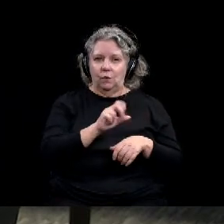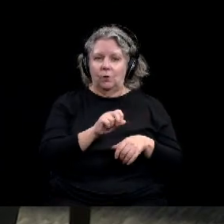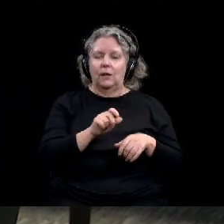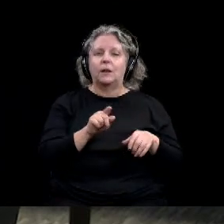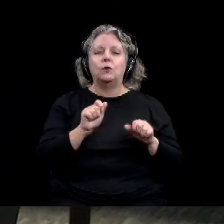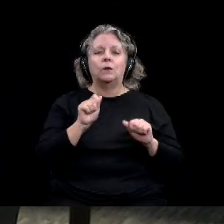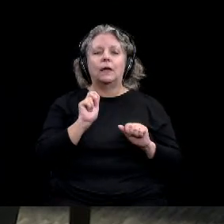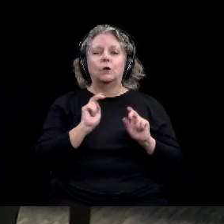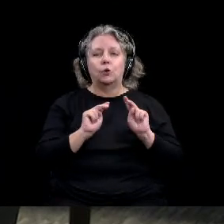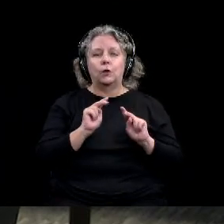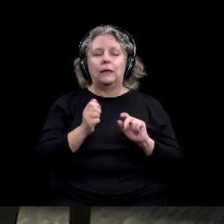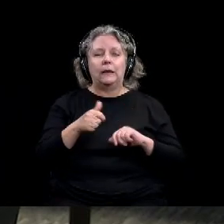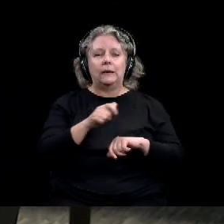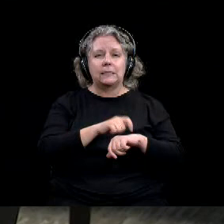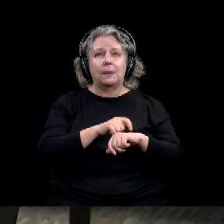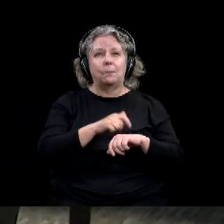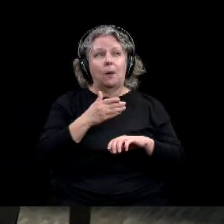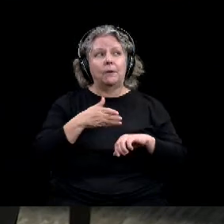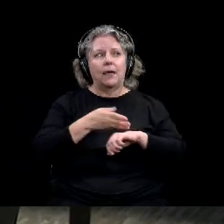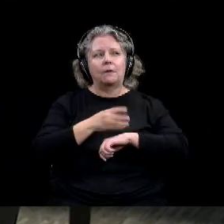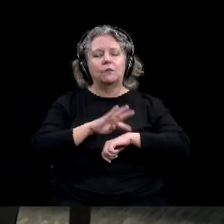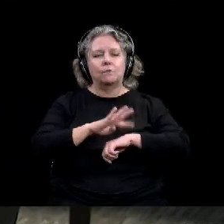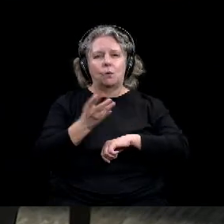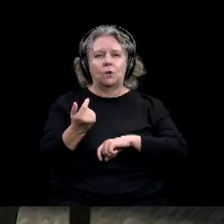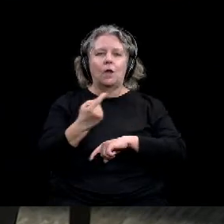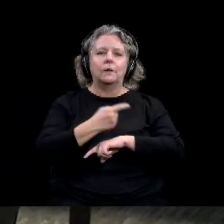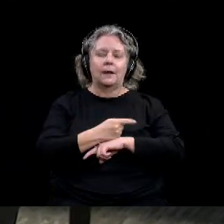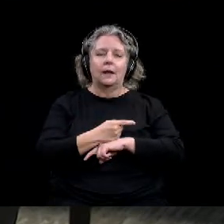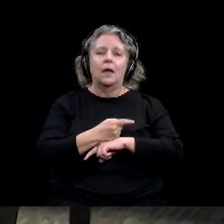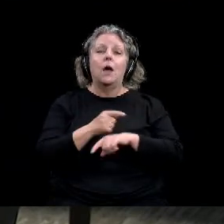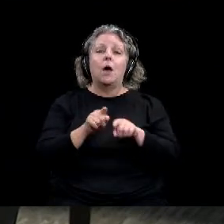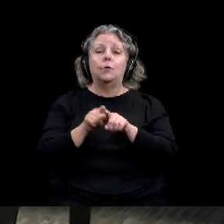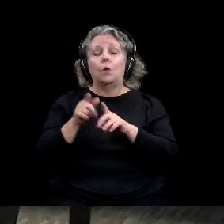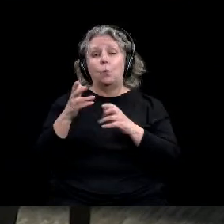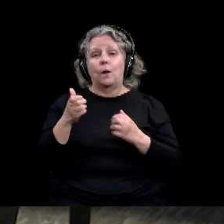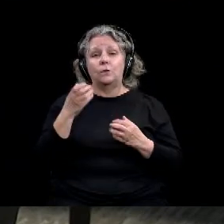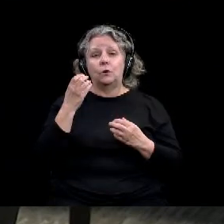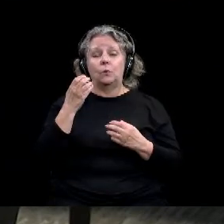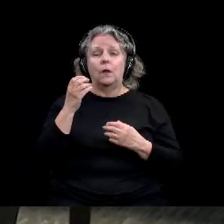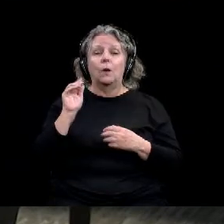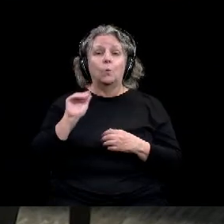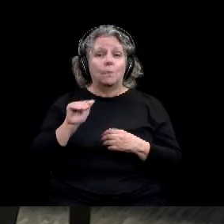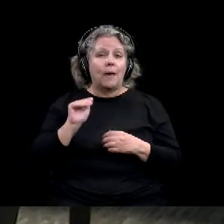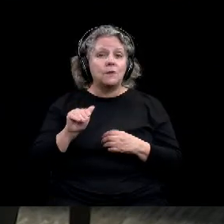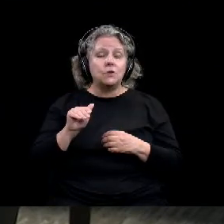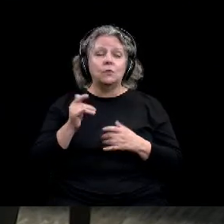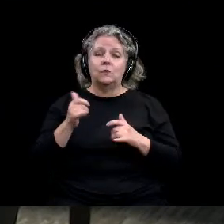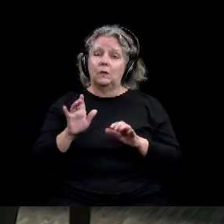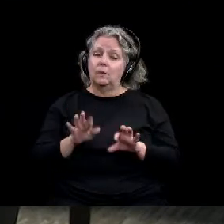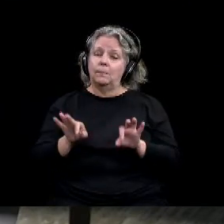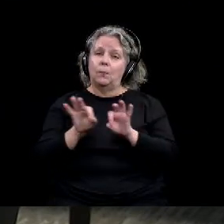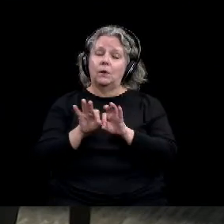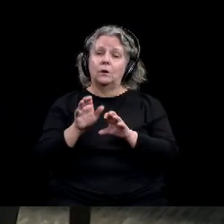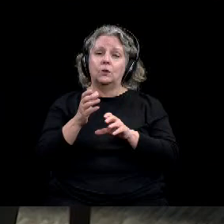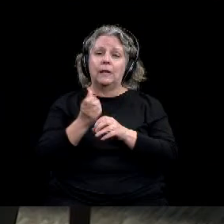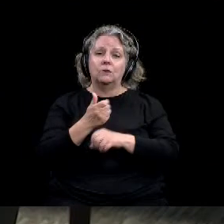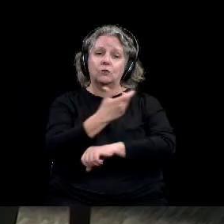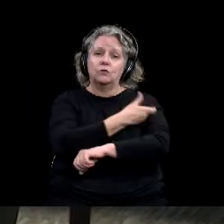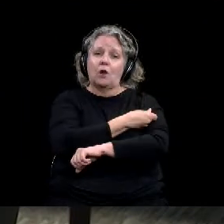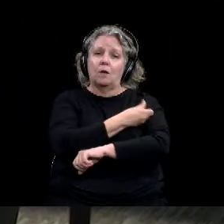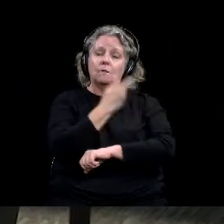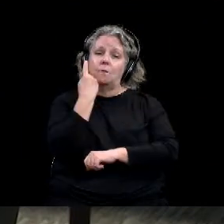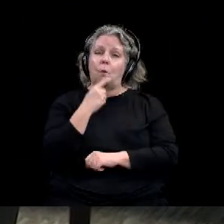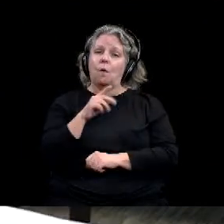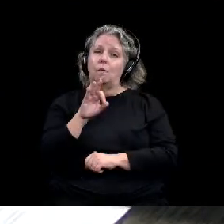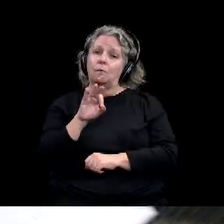I want to remind you also that getting flu shot is still important. It's flu season, and we want to minimize that. And also remember that